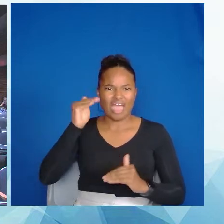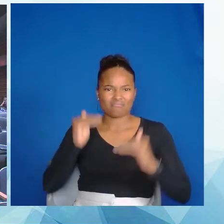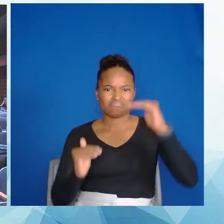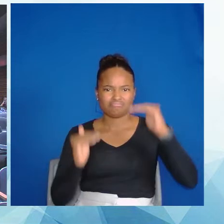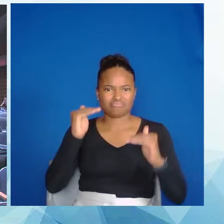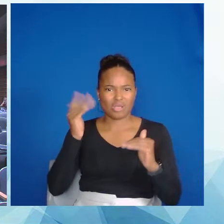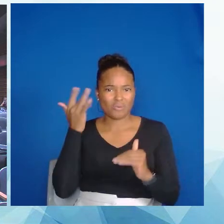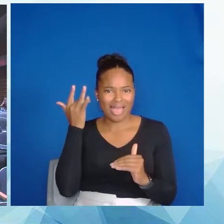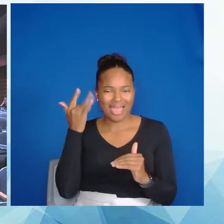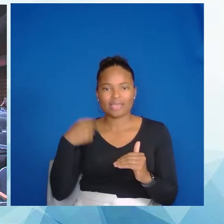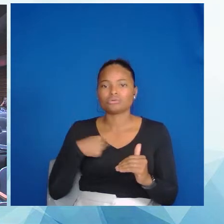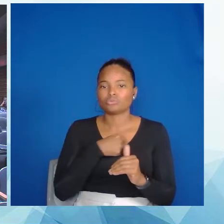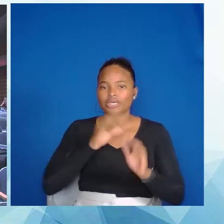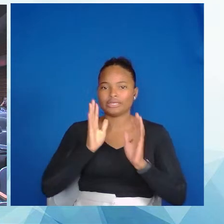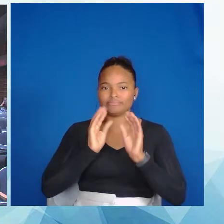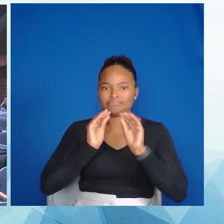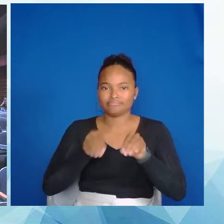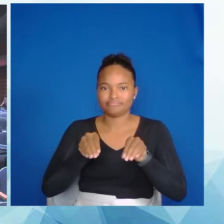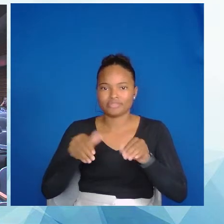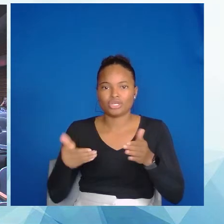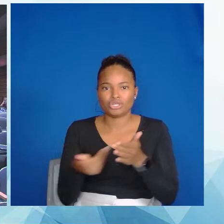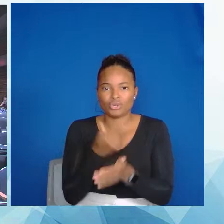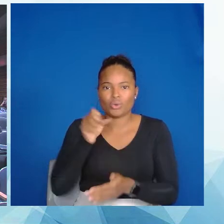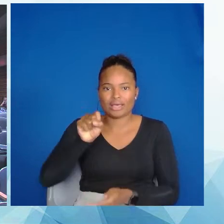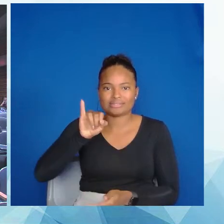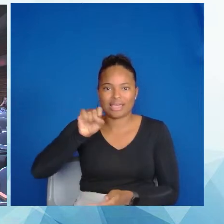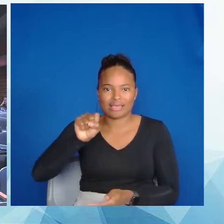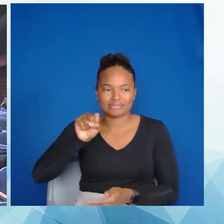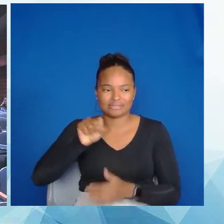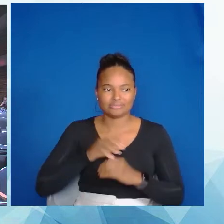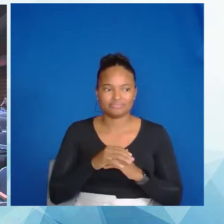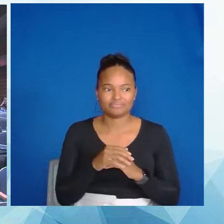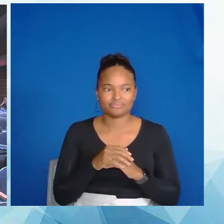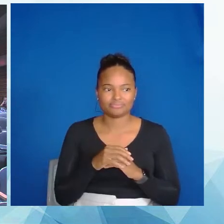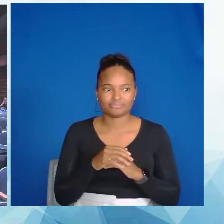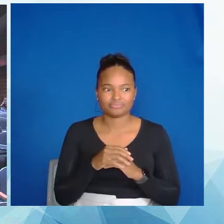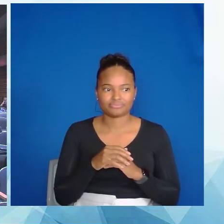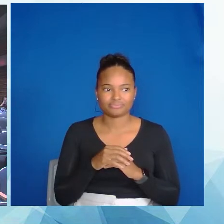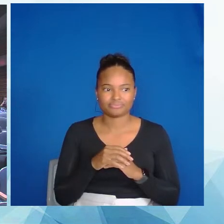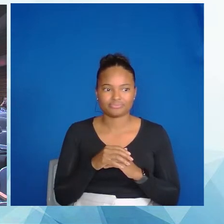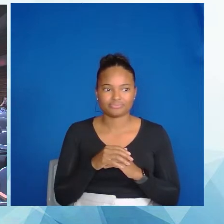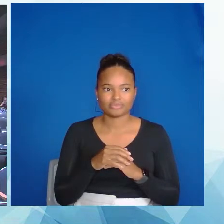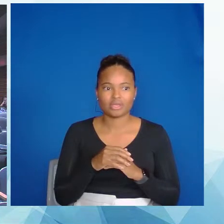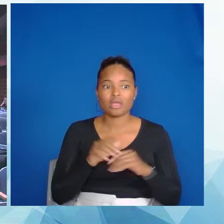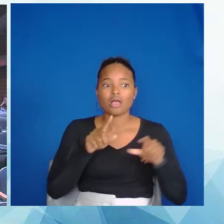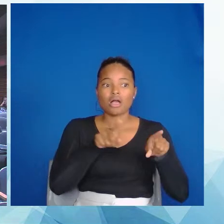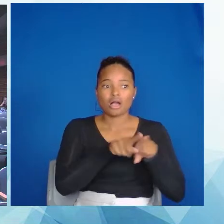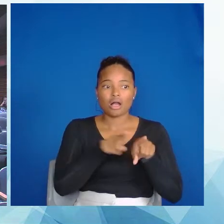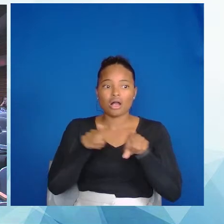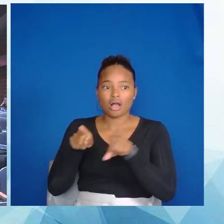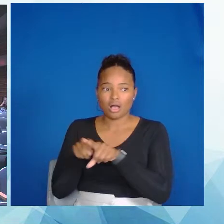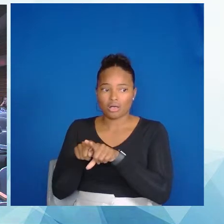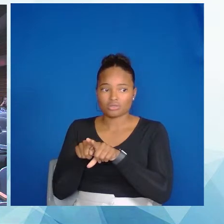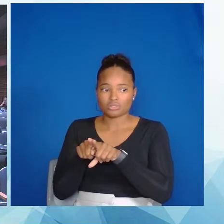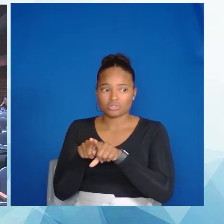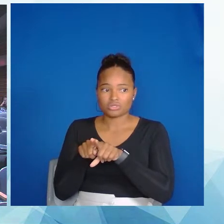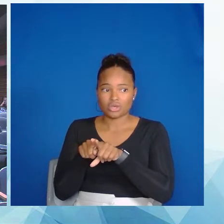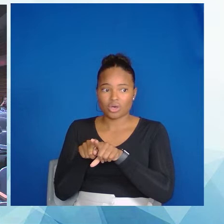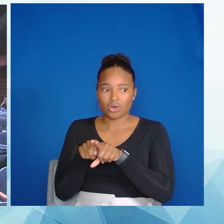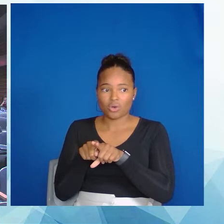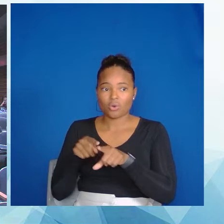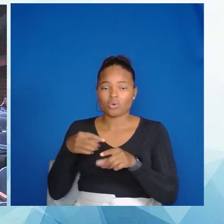student information system, and a decrease in the classroom site fund due to a delay in receiving September's